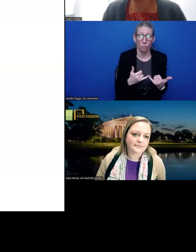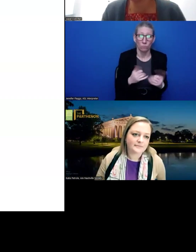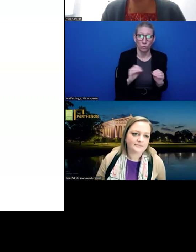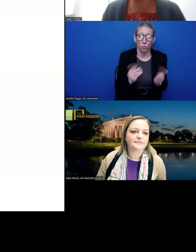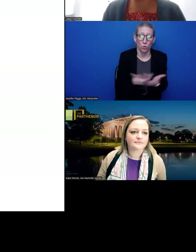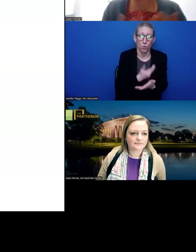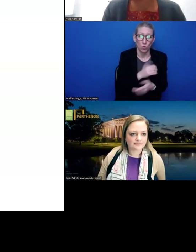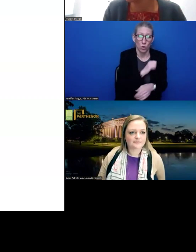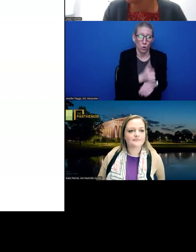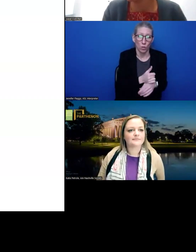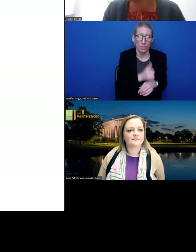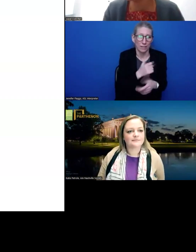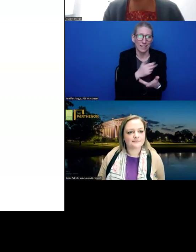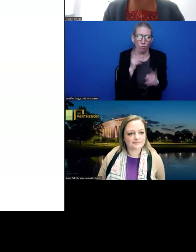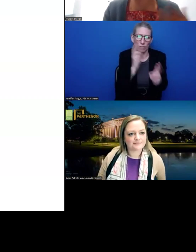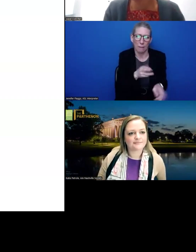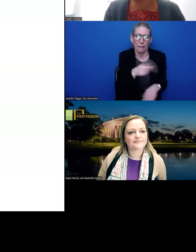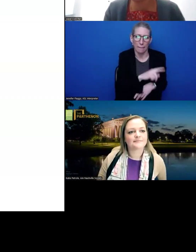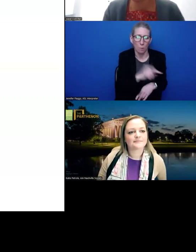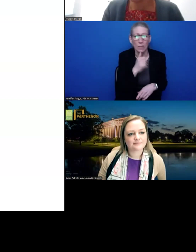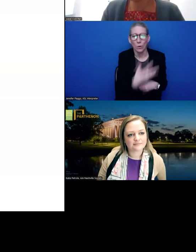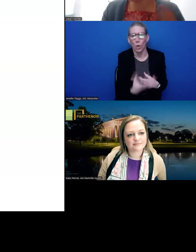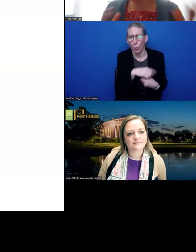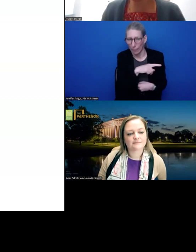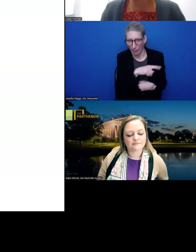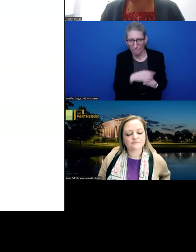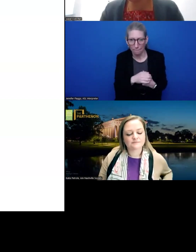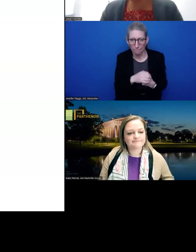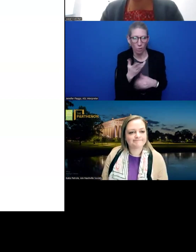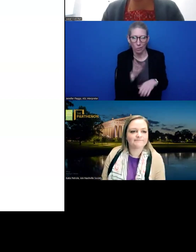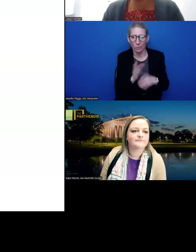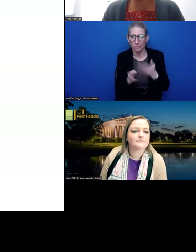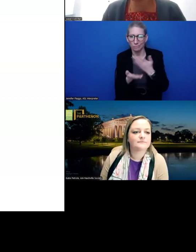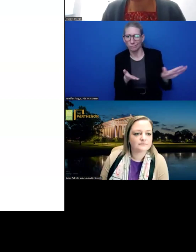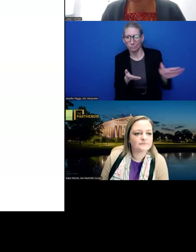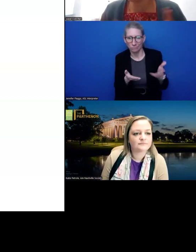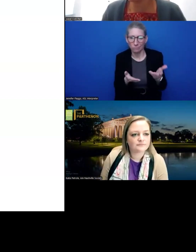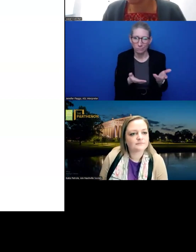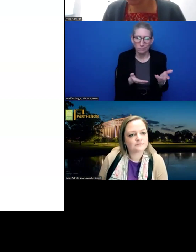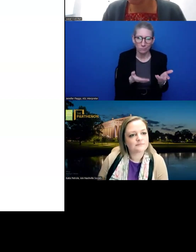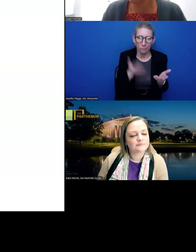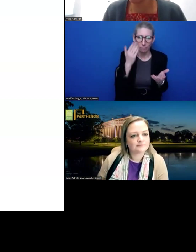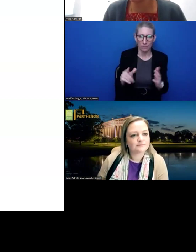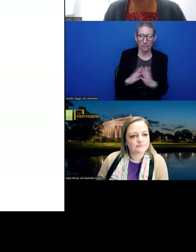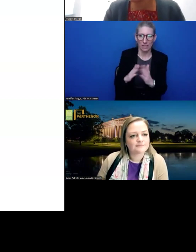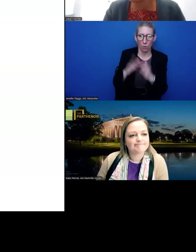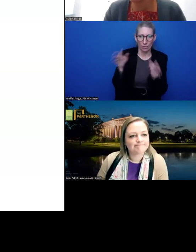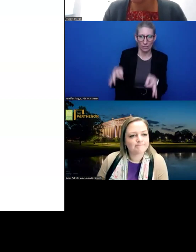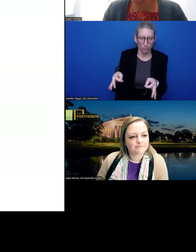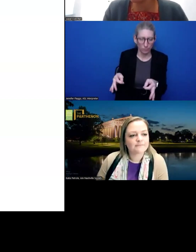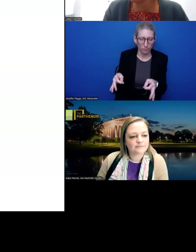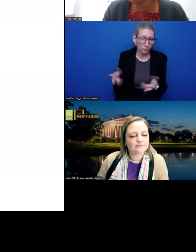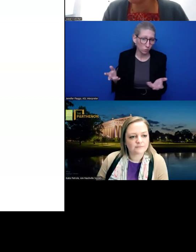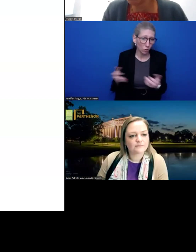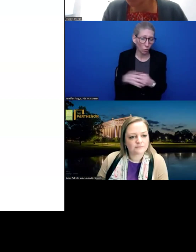authorities who don't respect them or don't include them, or they are excluded from town decisions. So I think that